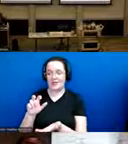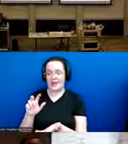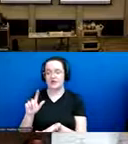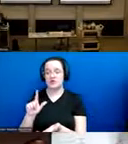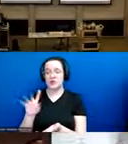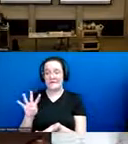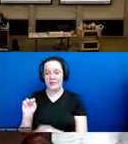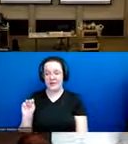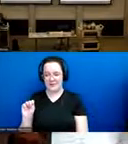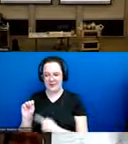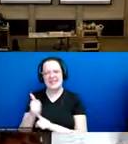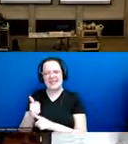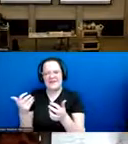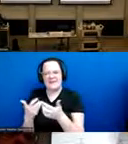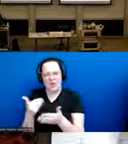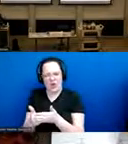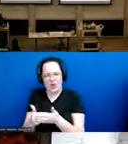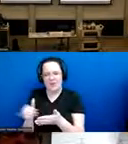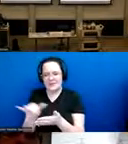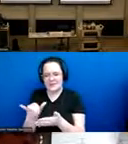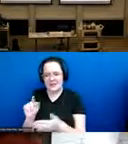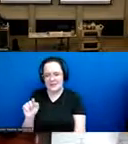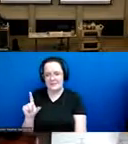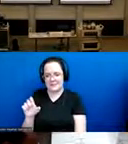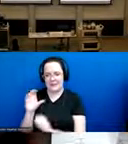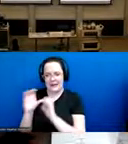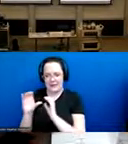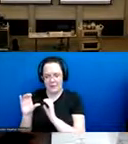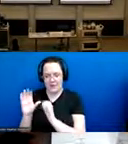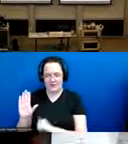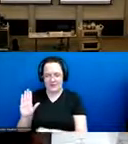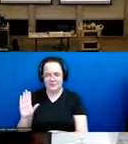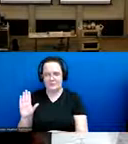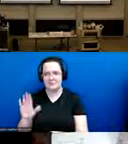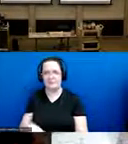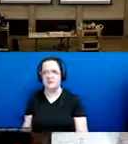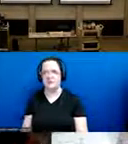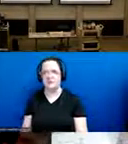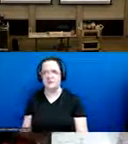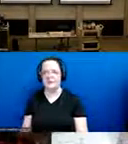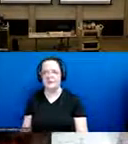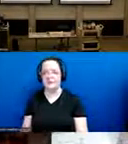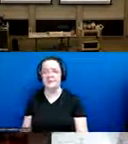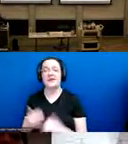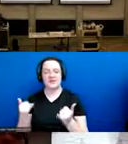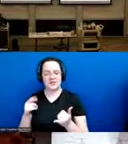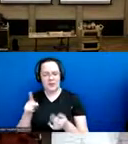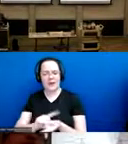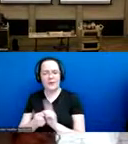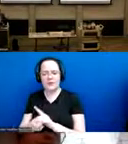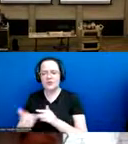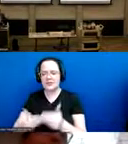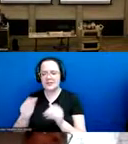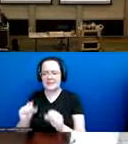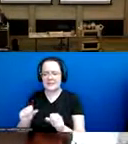original telecom communication band at 13.2 nanometers. Here in this plot, you see that we can now do these conversion processes with efficiencies close